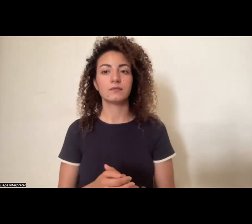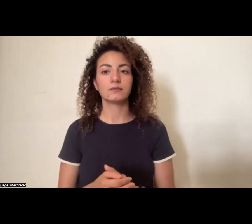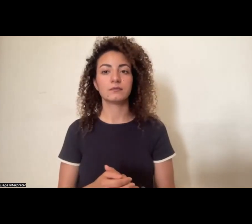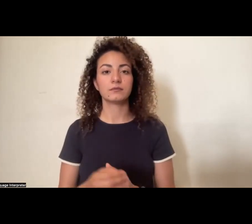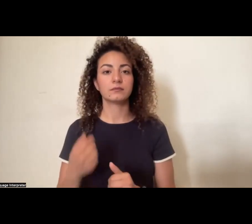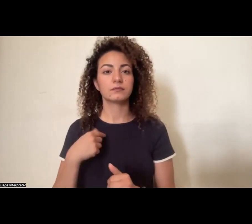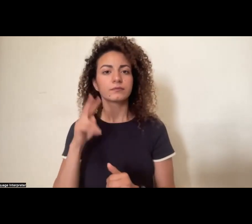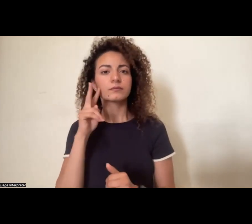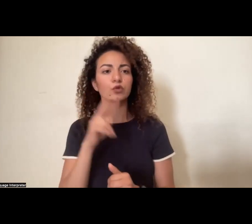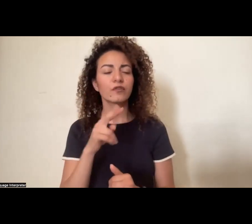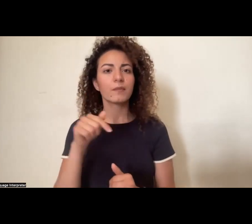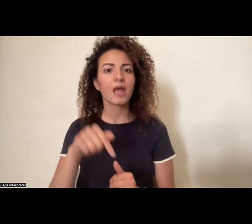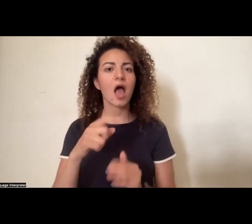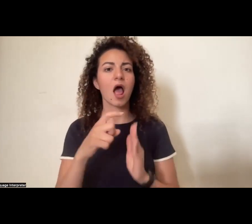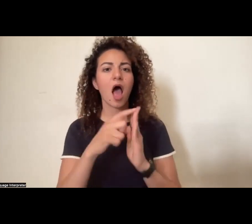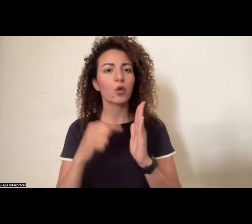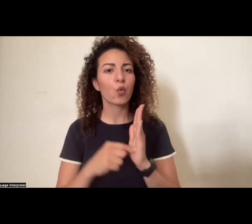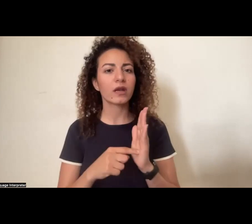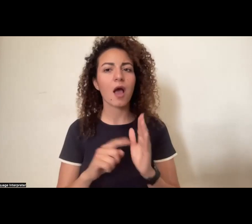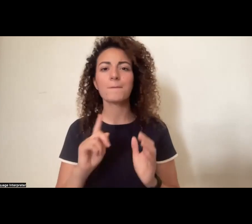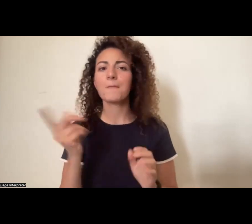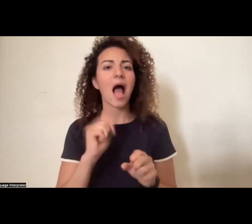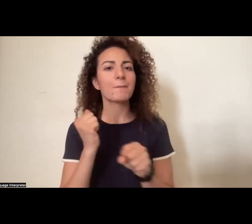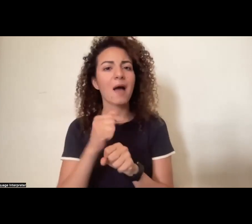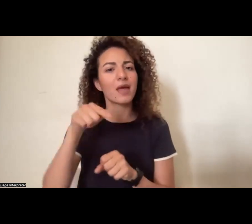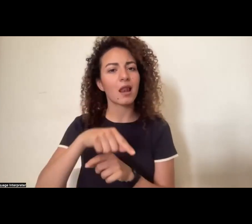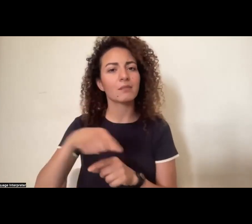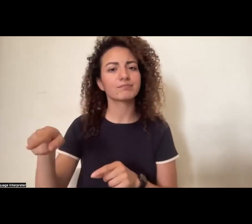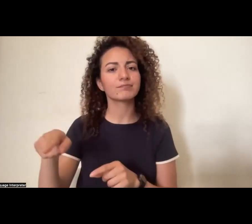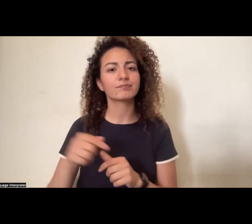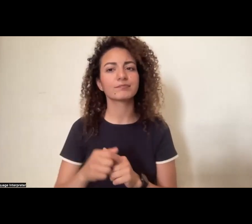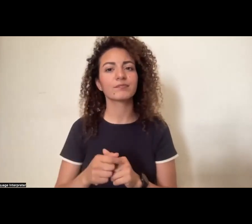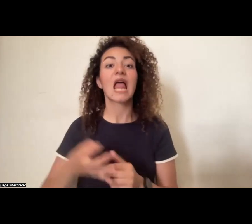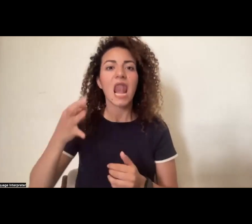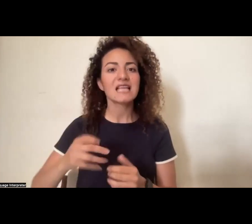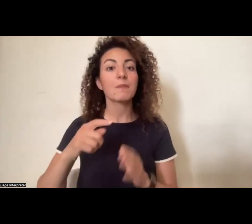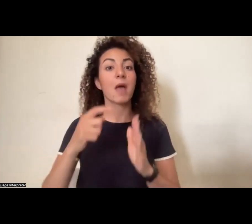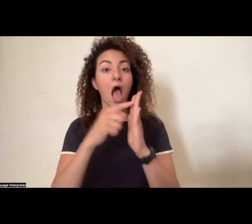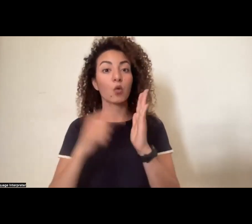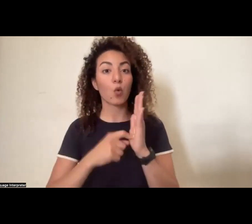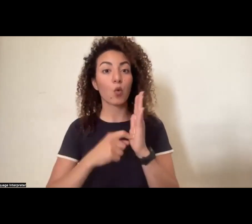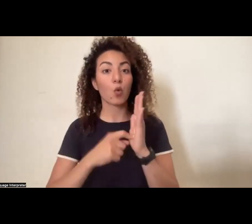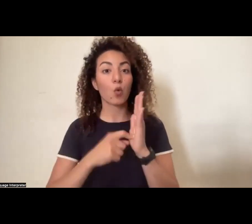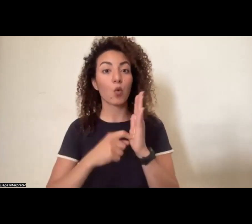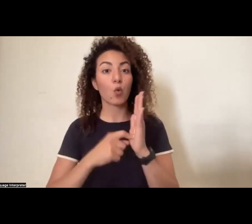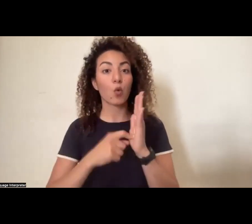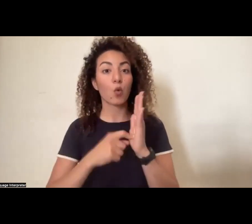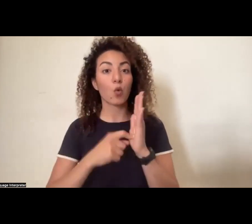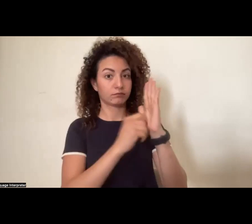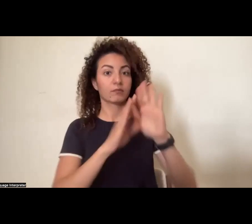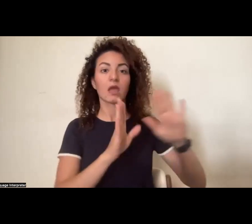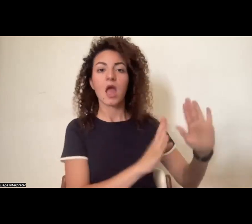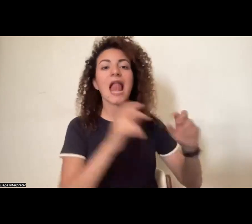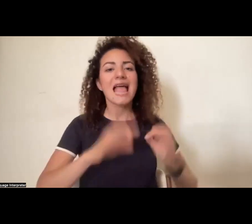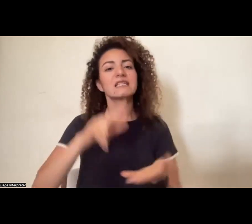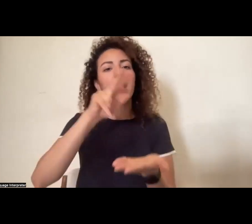legislative component that needs to be put to the fore. It is rather the law enforcement and the political will to act